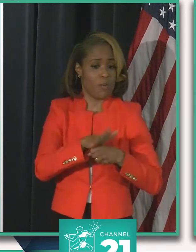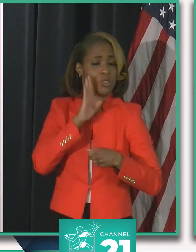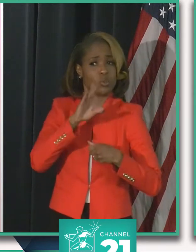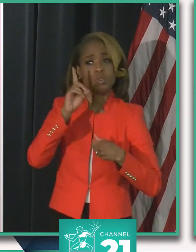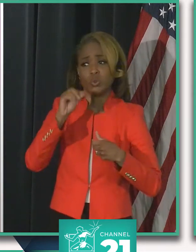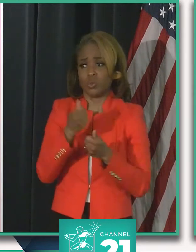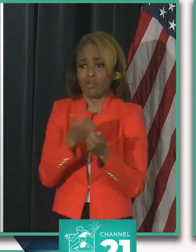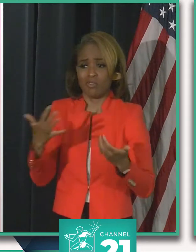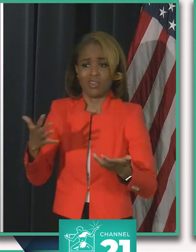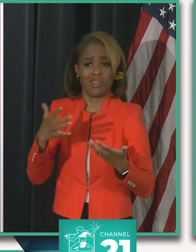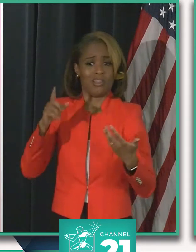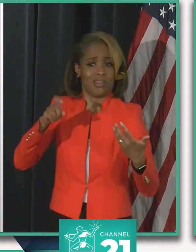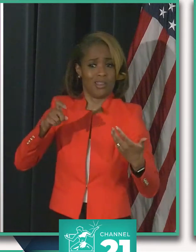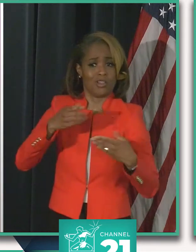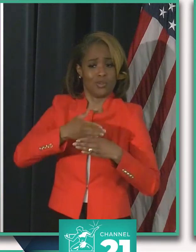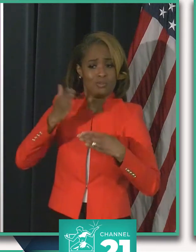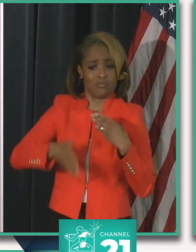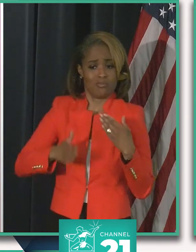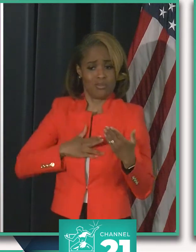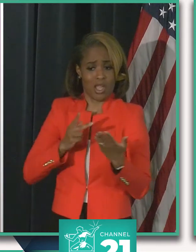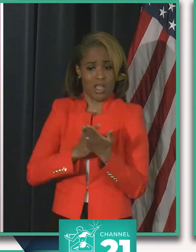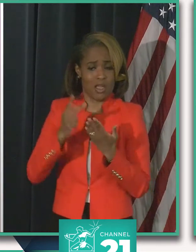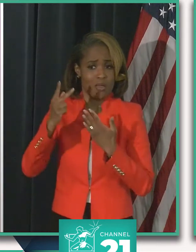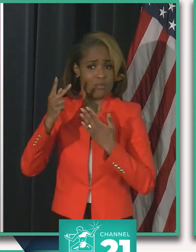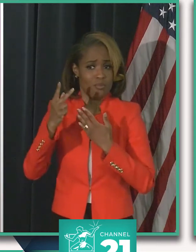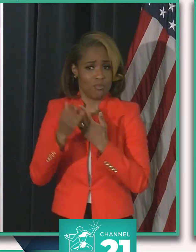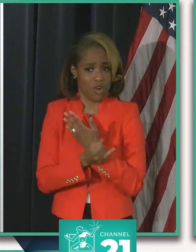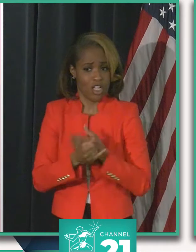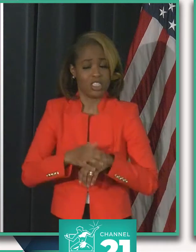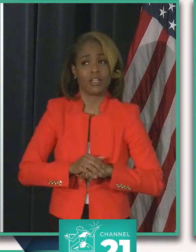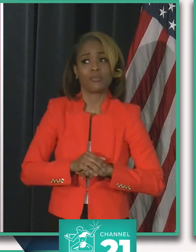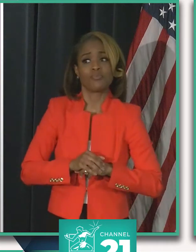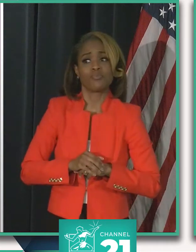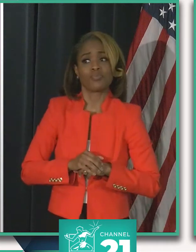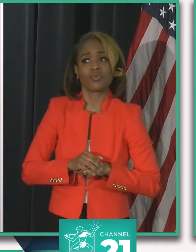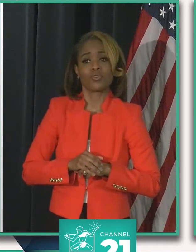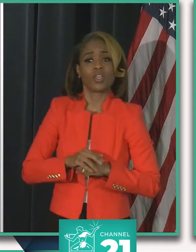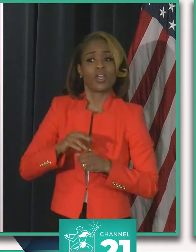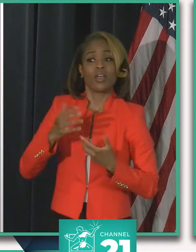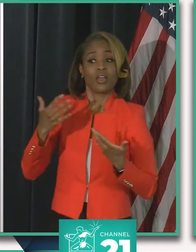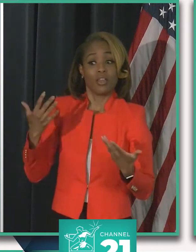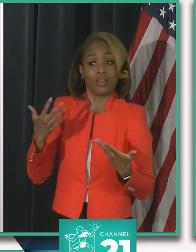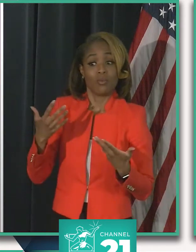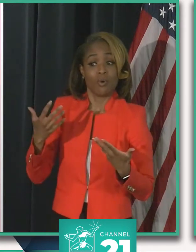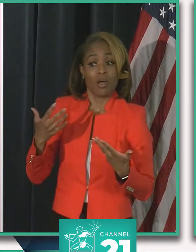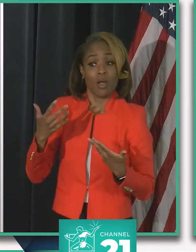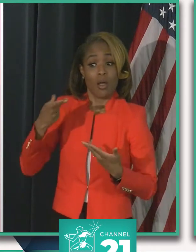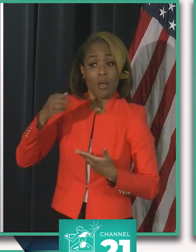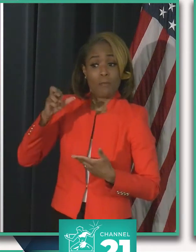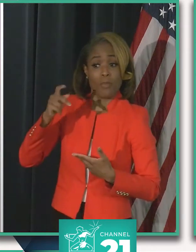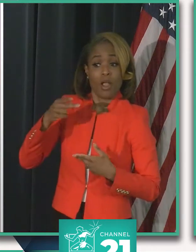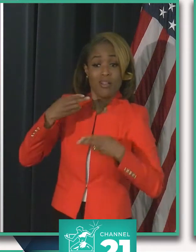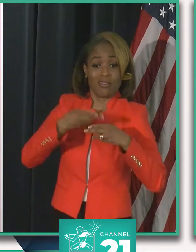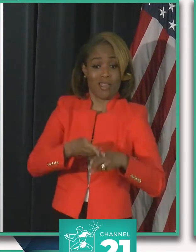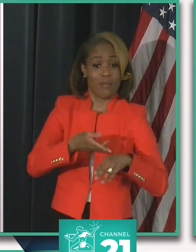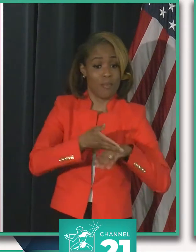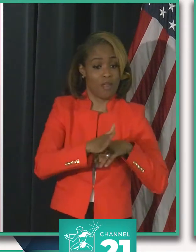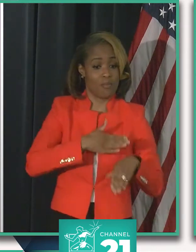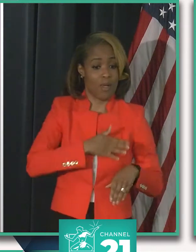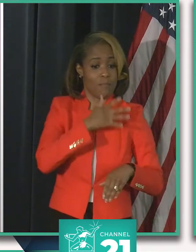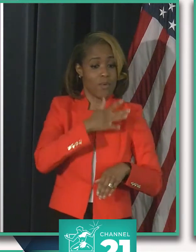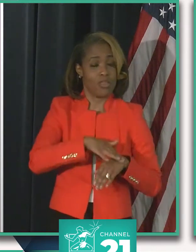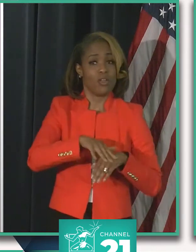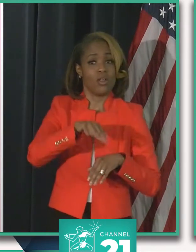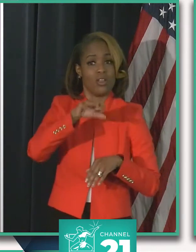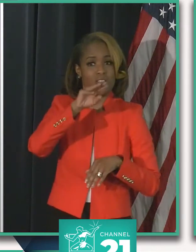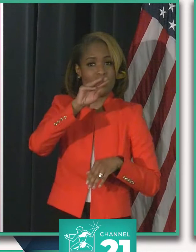necessary to help me to complete the project that I've attempted to complete over here, which is a park that was named after my mother, the Thelma Mae Williams